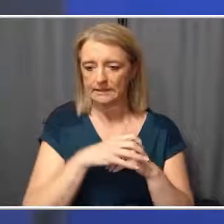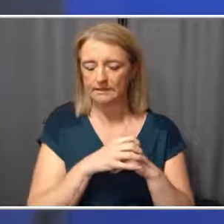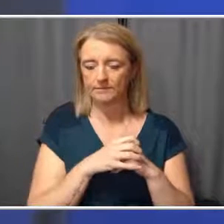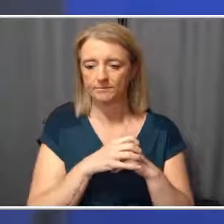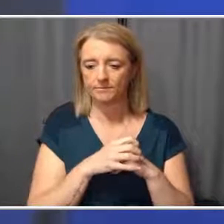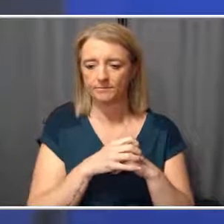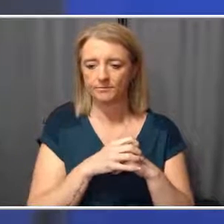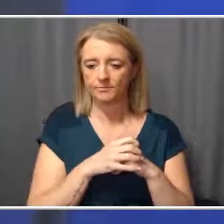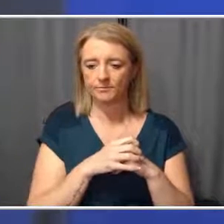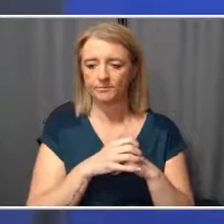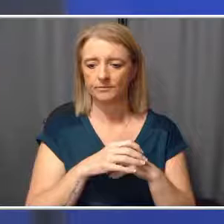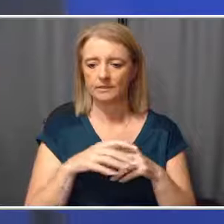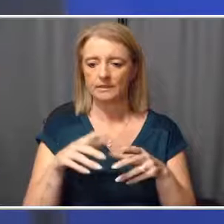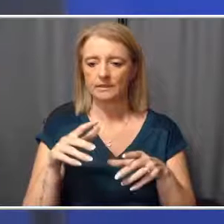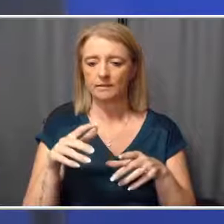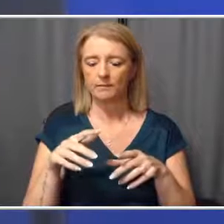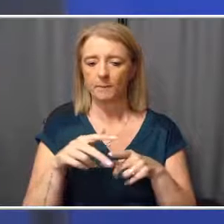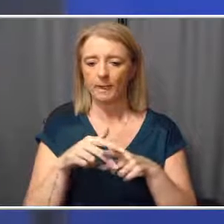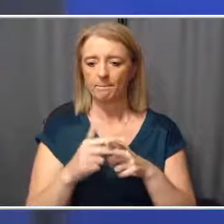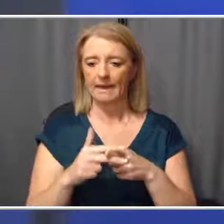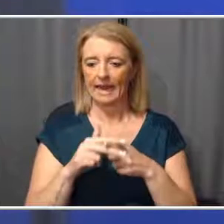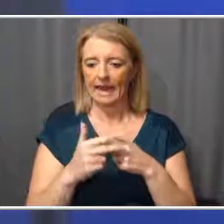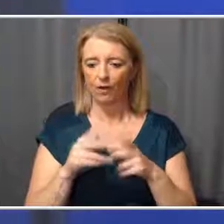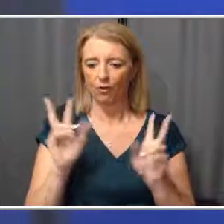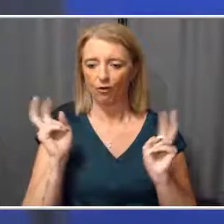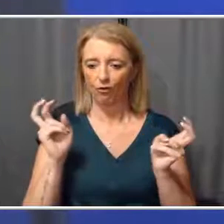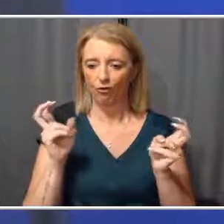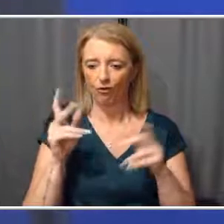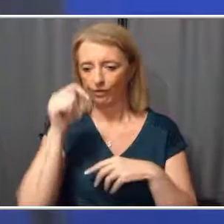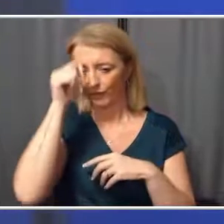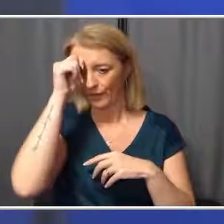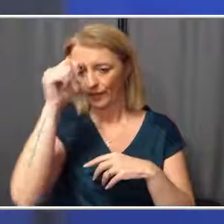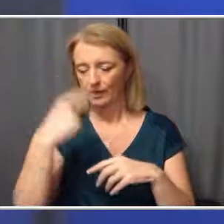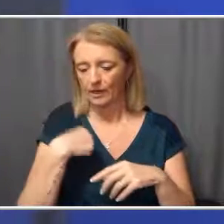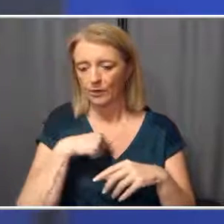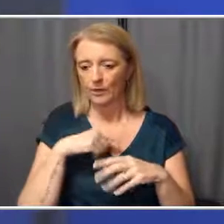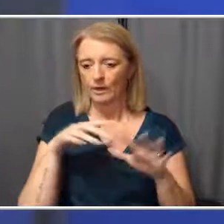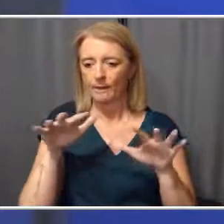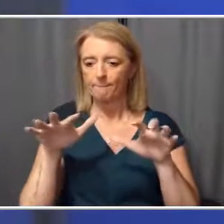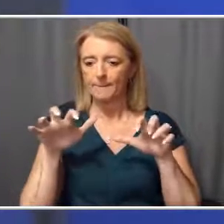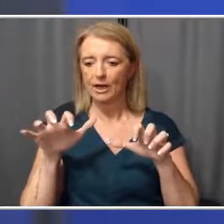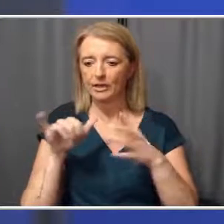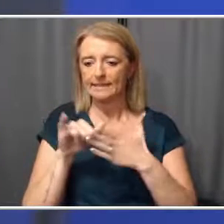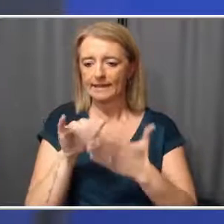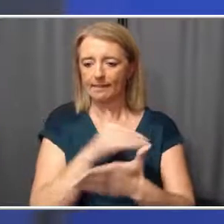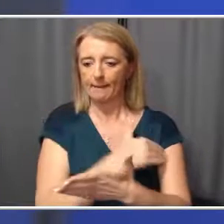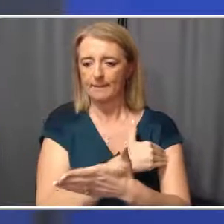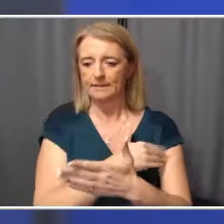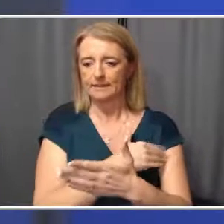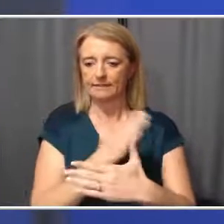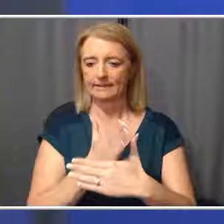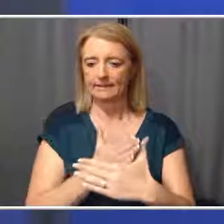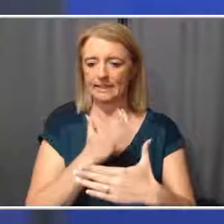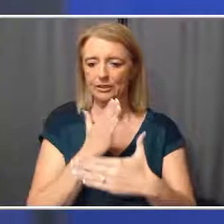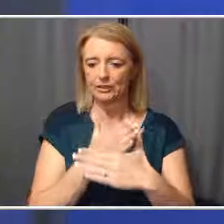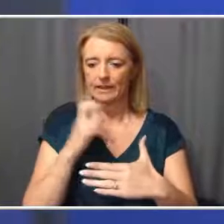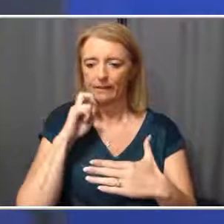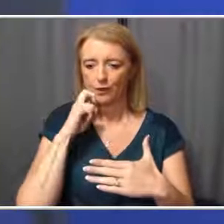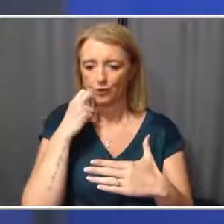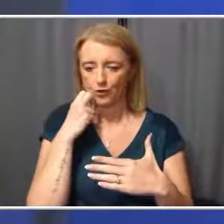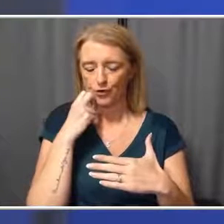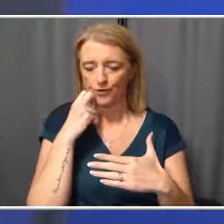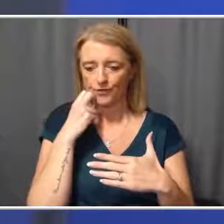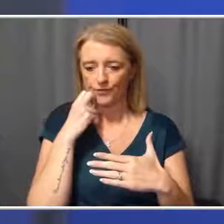Laura has a question, and this is again for Sarah. Laura shared that she gets horrible migraines, and she writes that sometimes I feel like